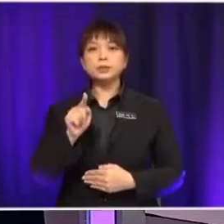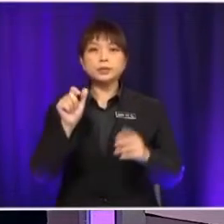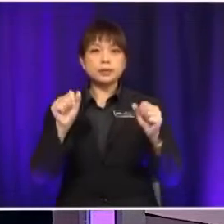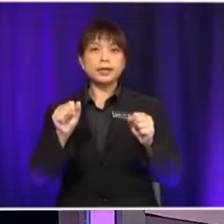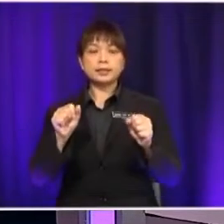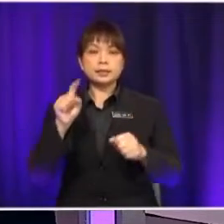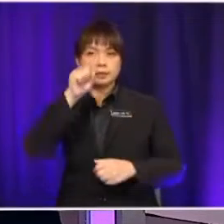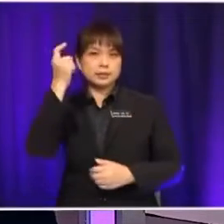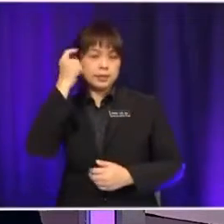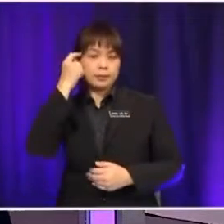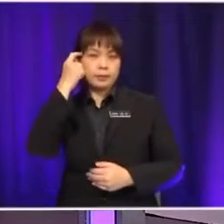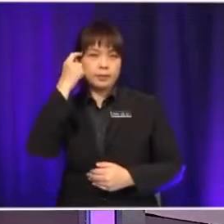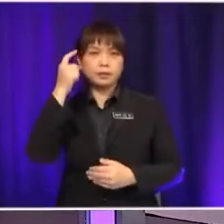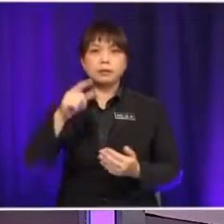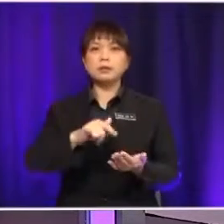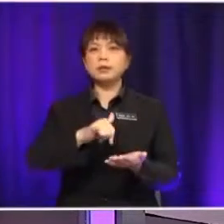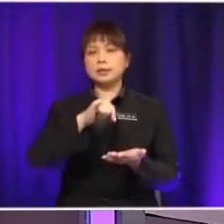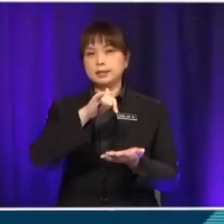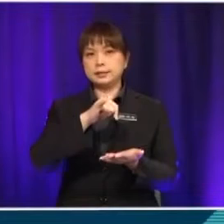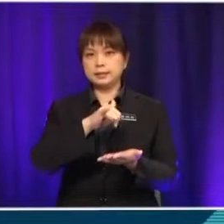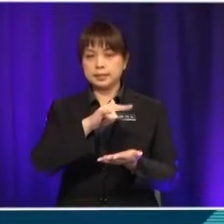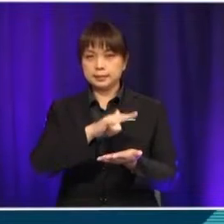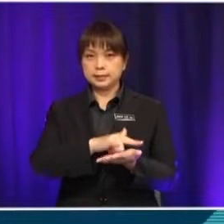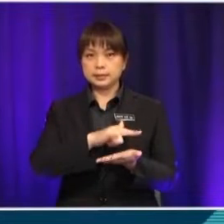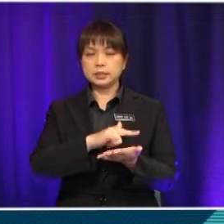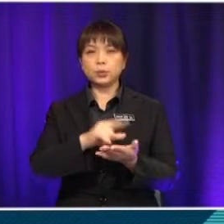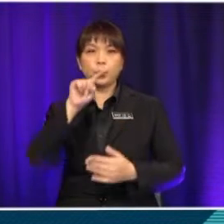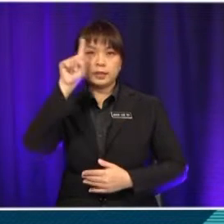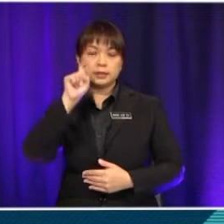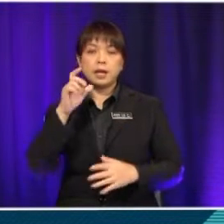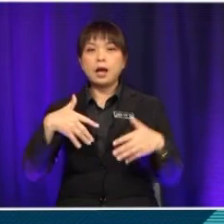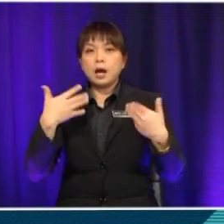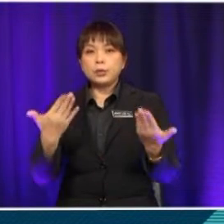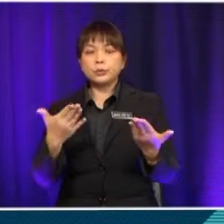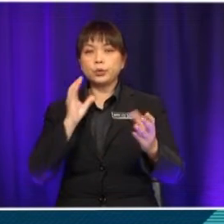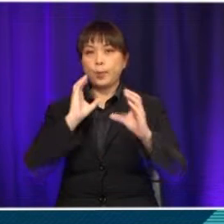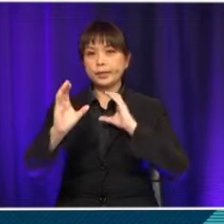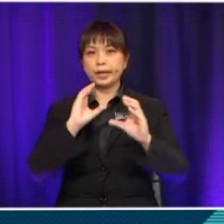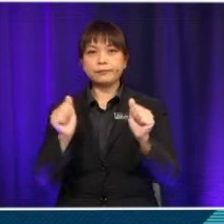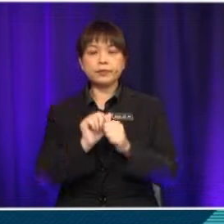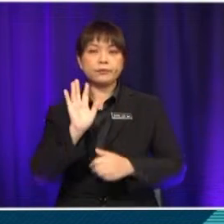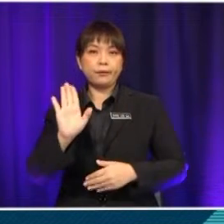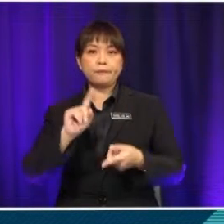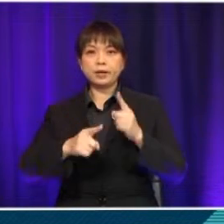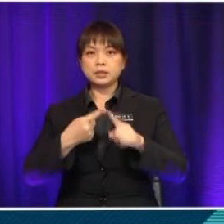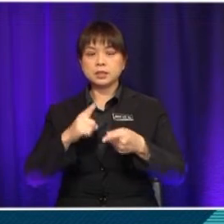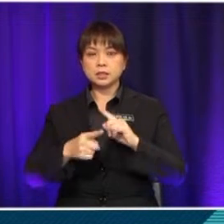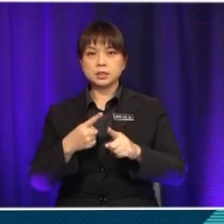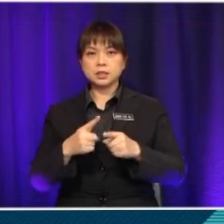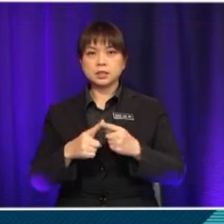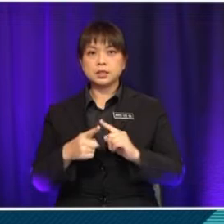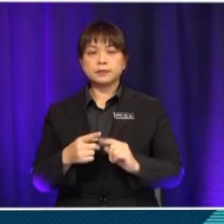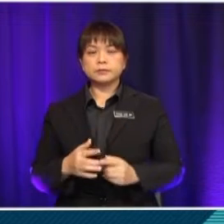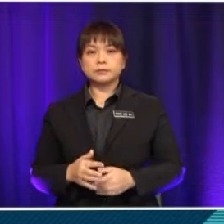about these questions, all right? So how do you usually communicate with your friends? And which of the means of communication below